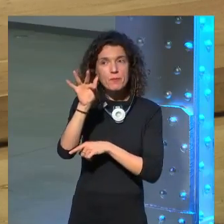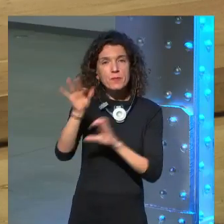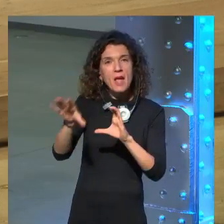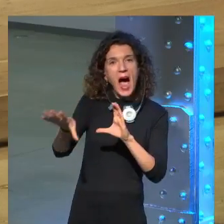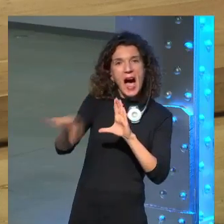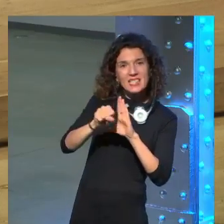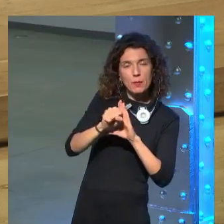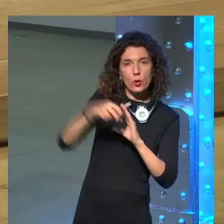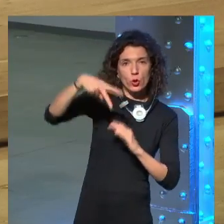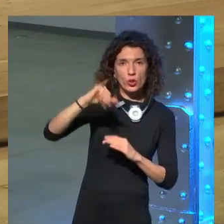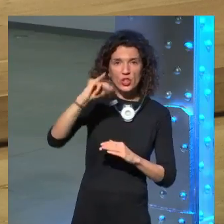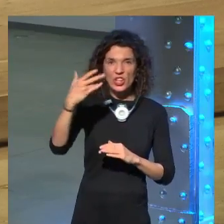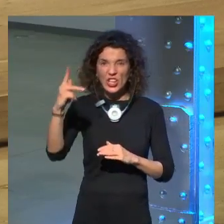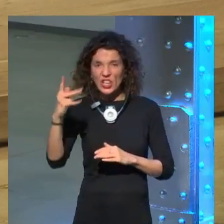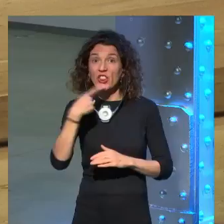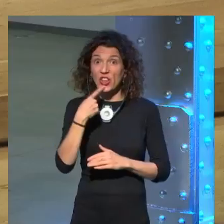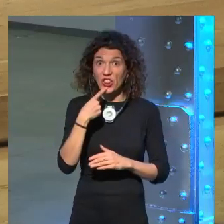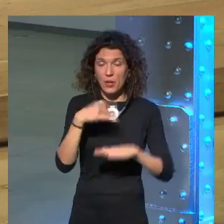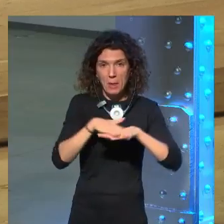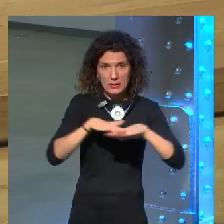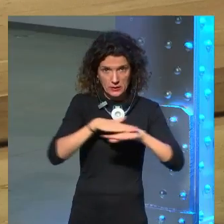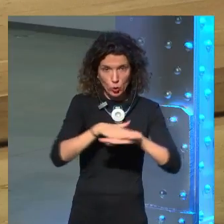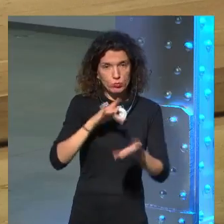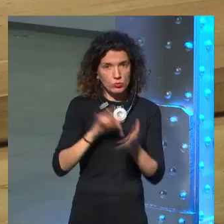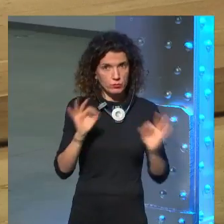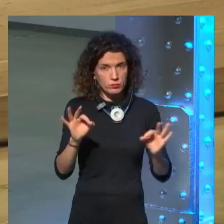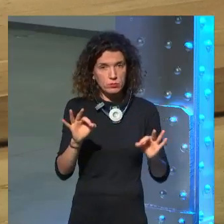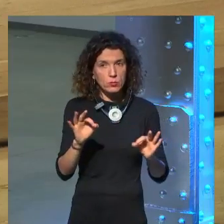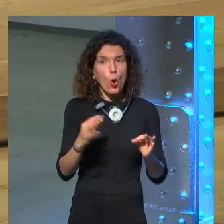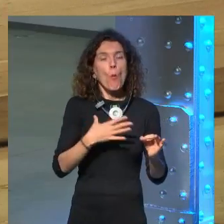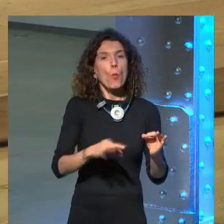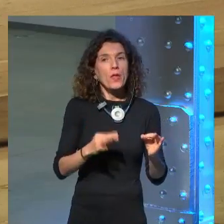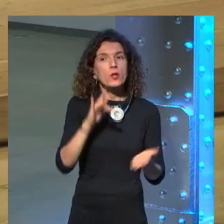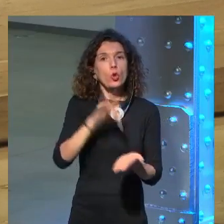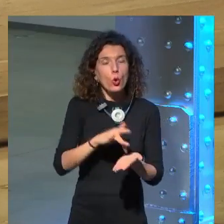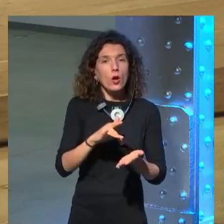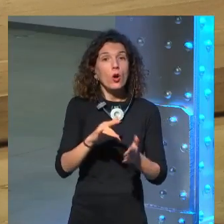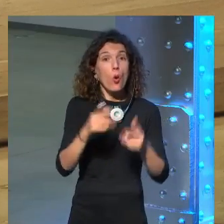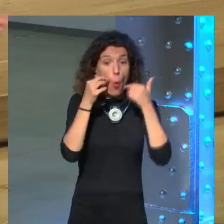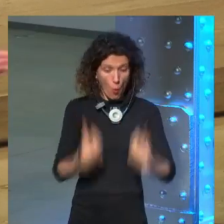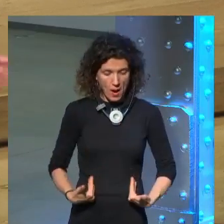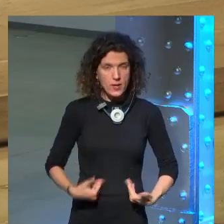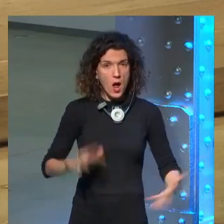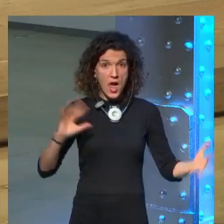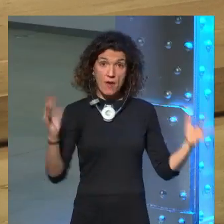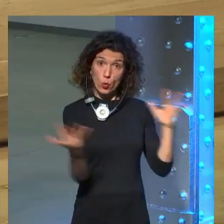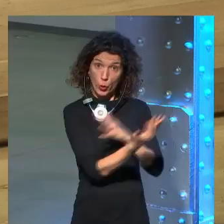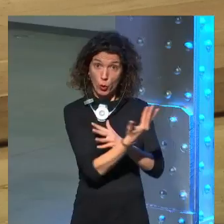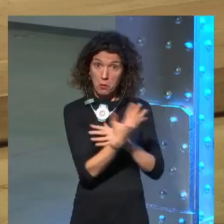he basically says that there's a possibility that humans evolved